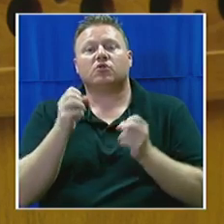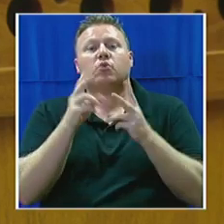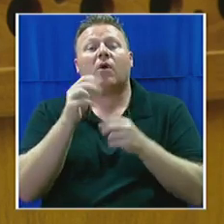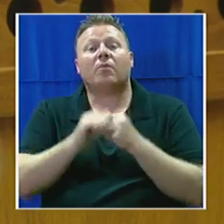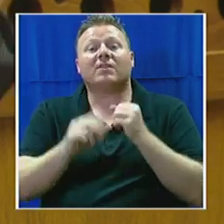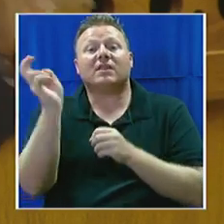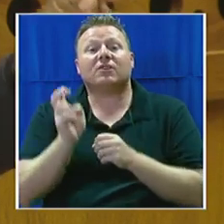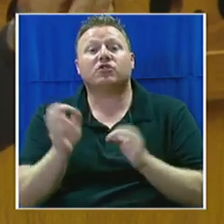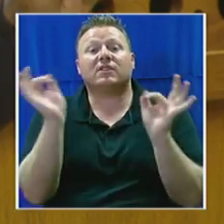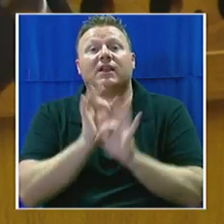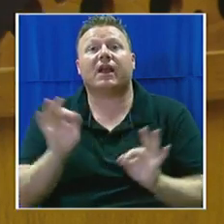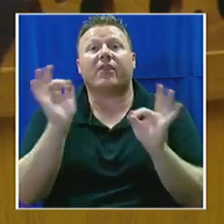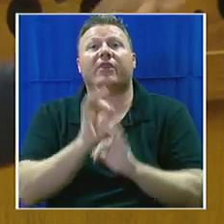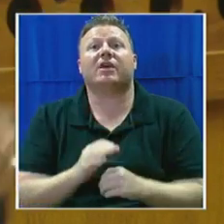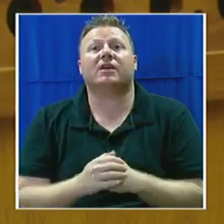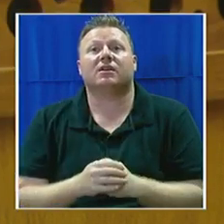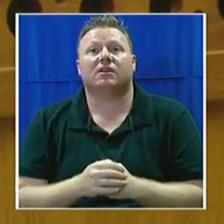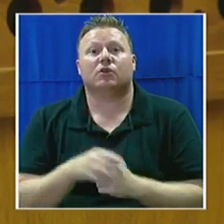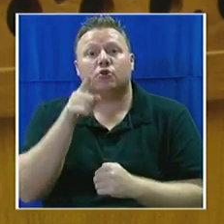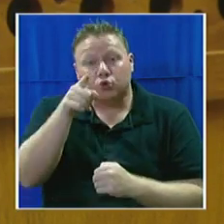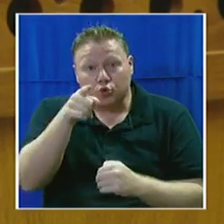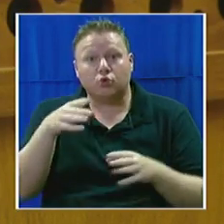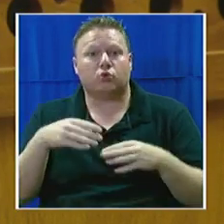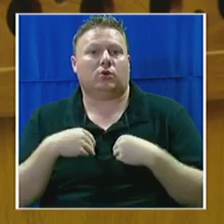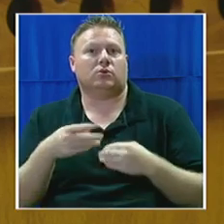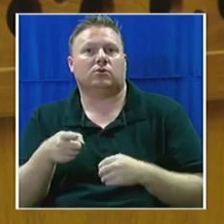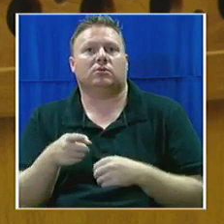months, where you ruled.